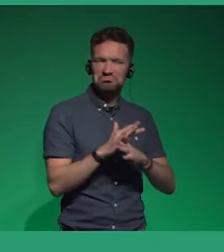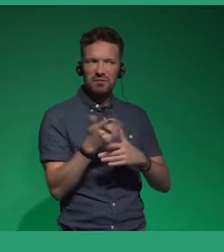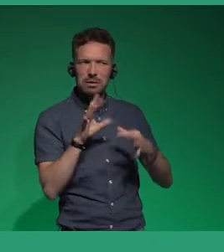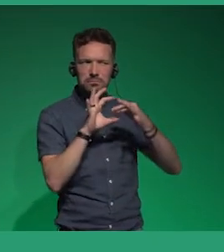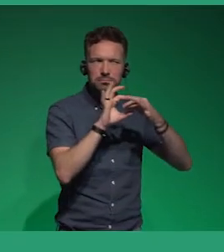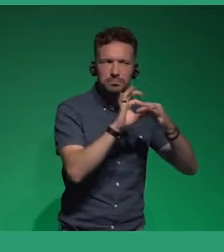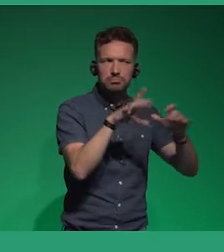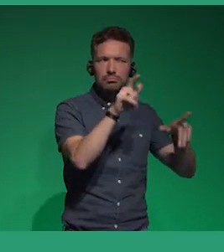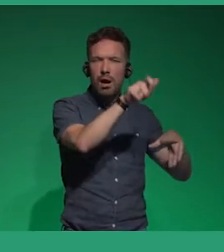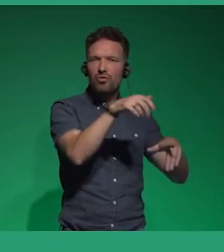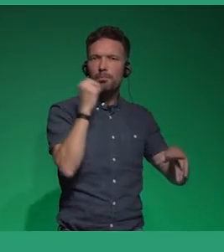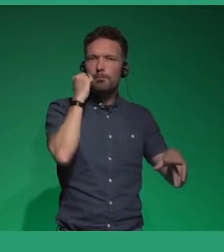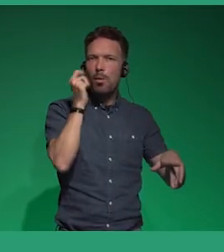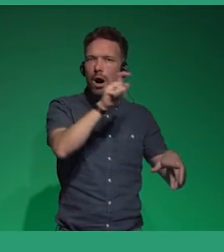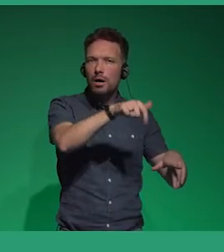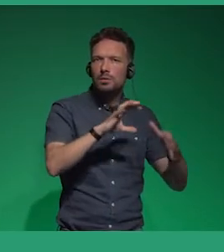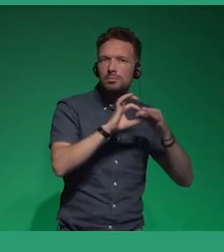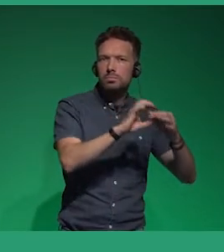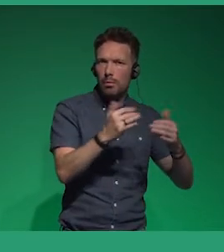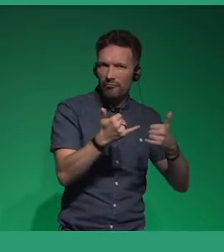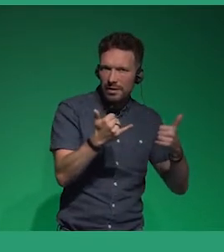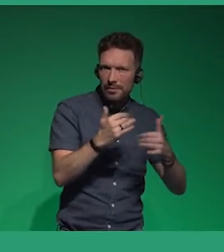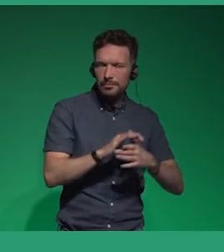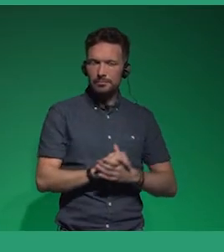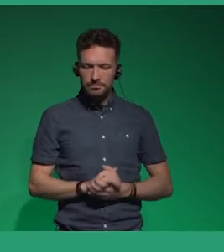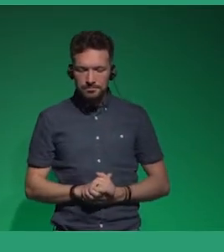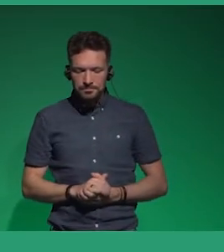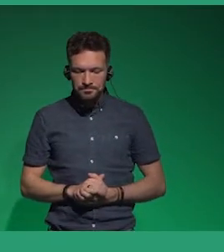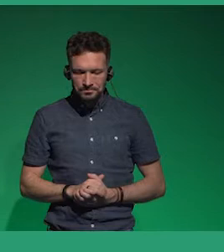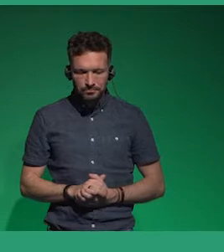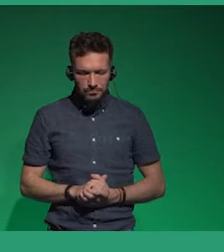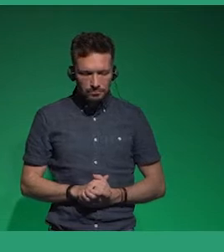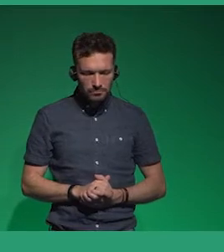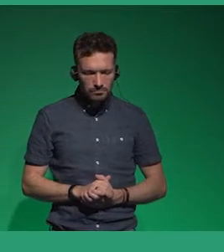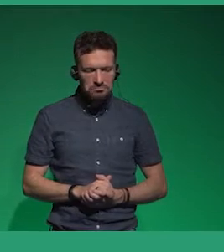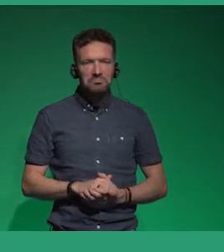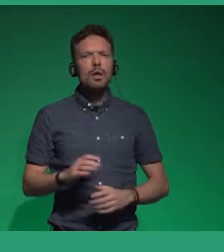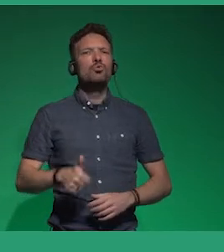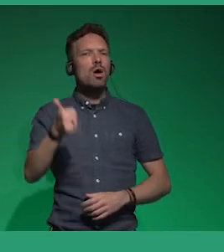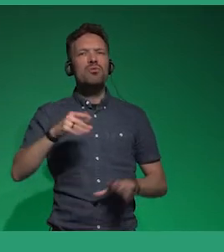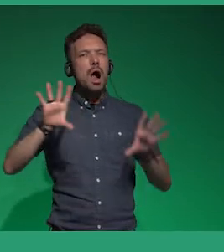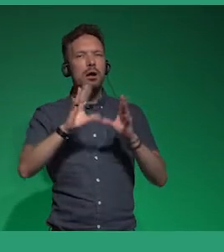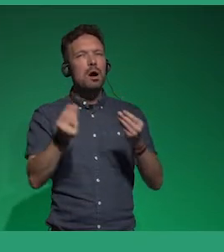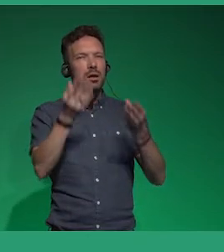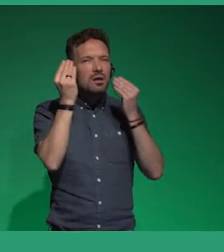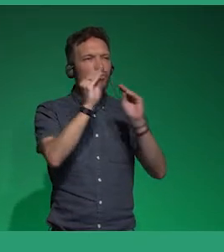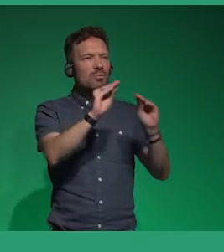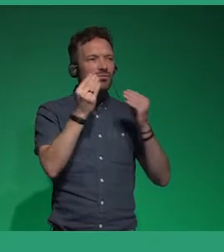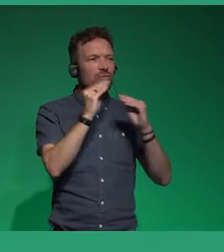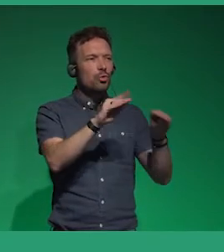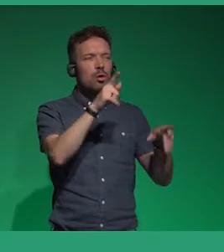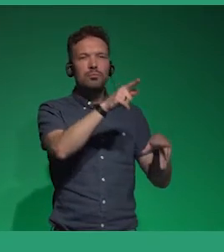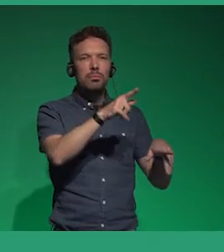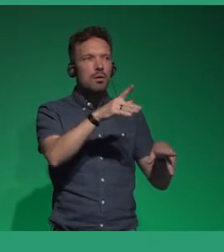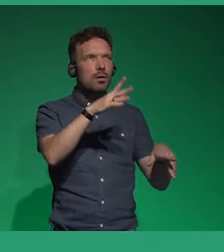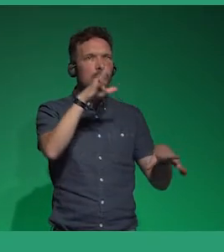information in order to increase farmers' awareness and knowledge about native tree planting in oil palm plantations. And we